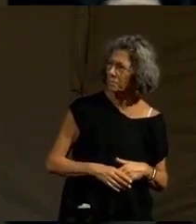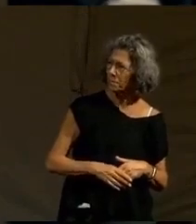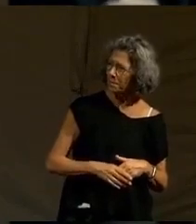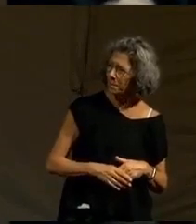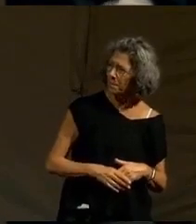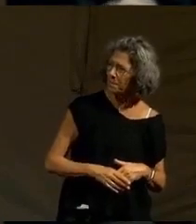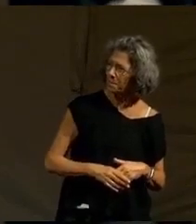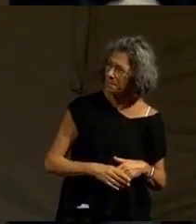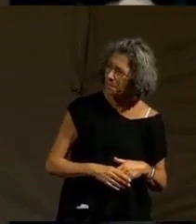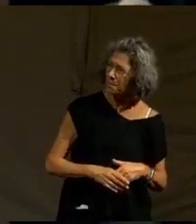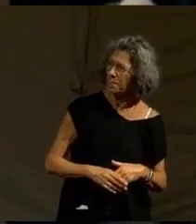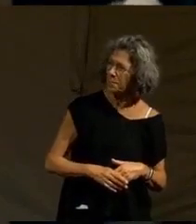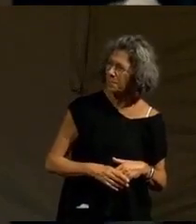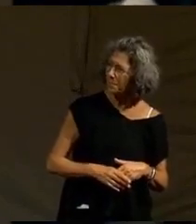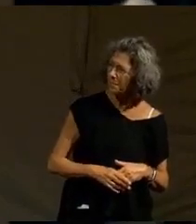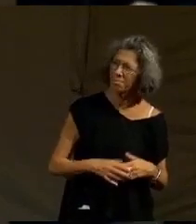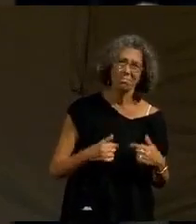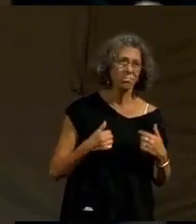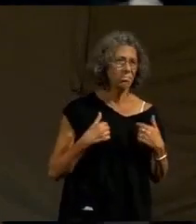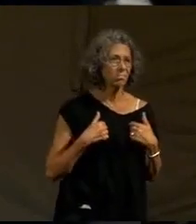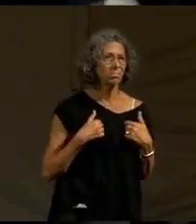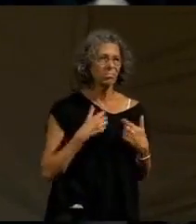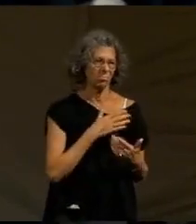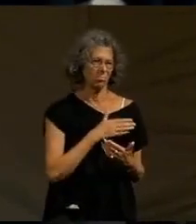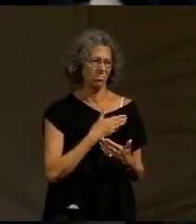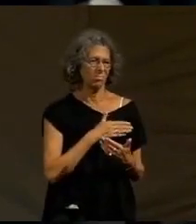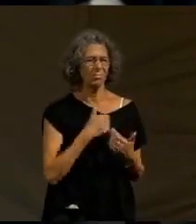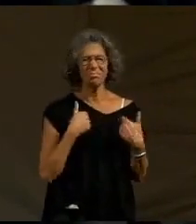Well, I don't want no woman.